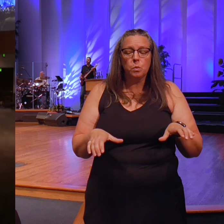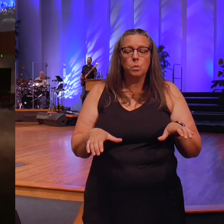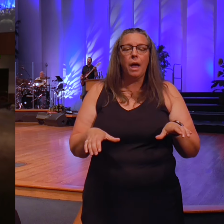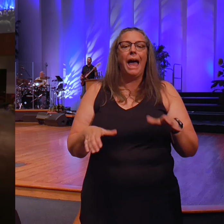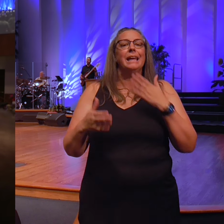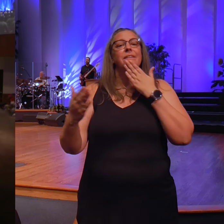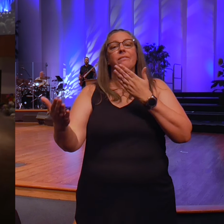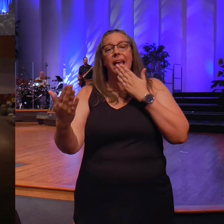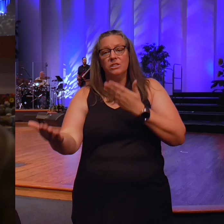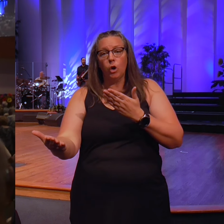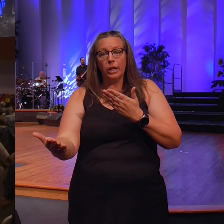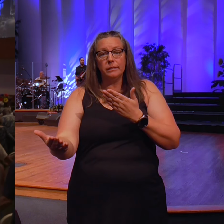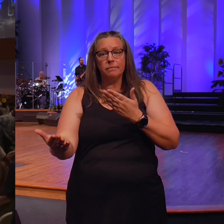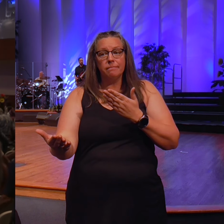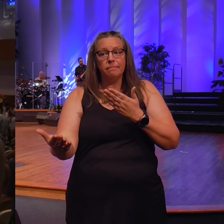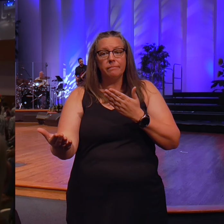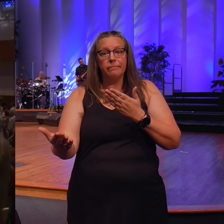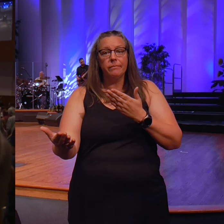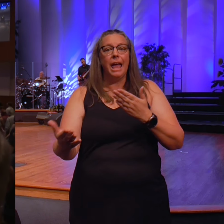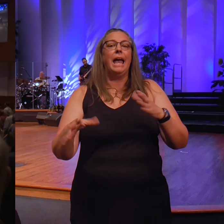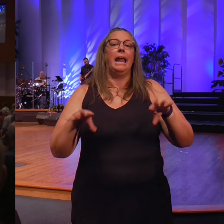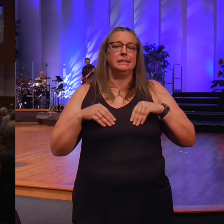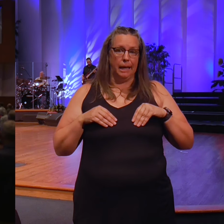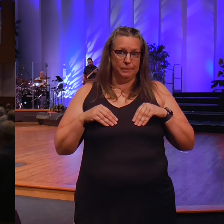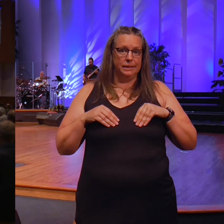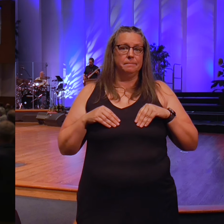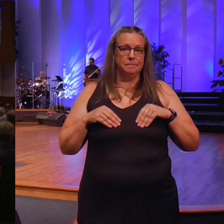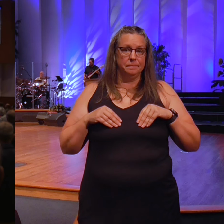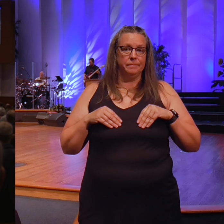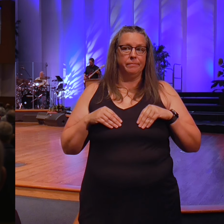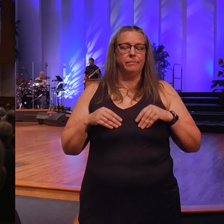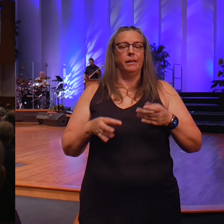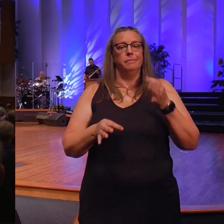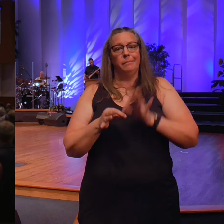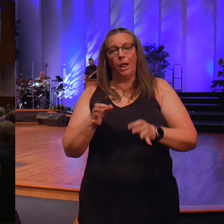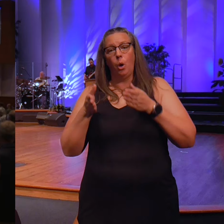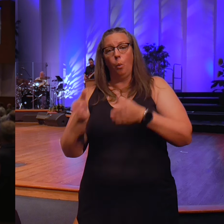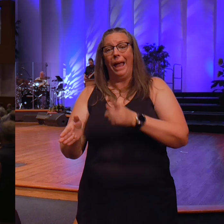I give thanks for it, and I accept it. Just the